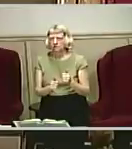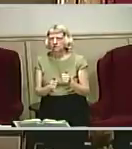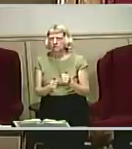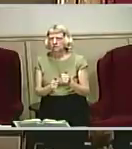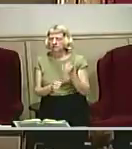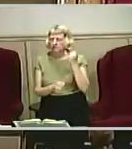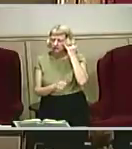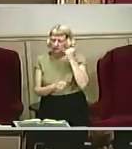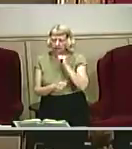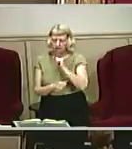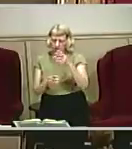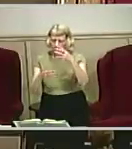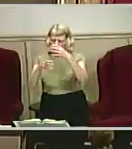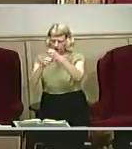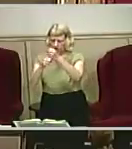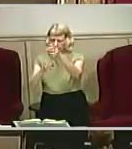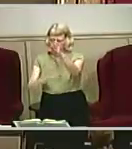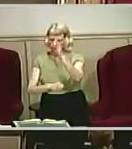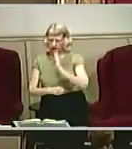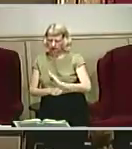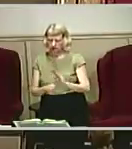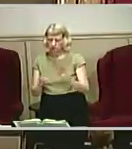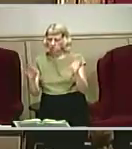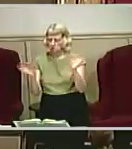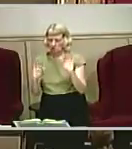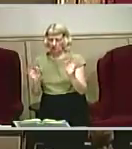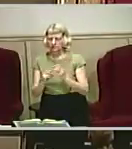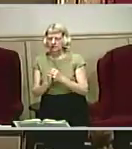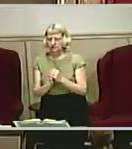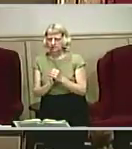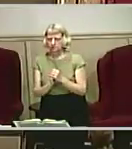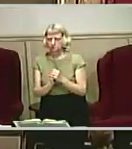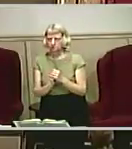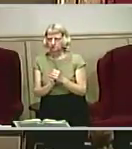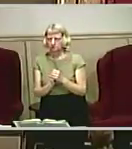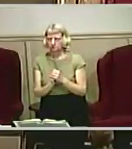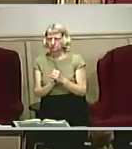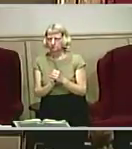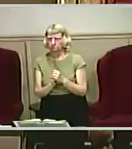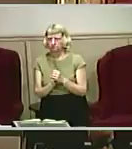If we're not trusting in God, it's all worthless.